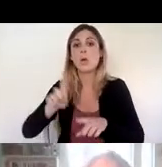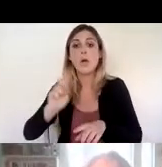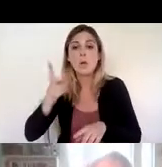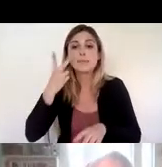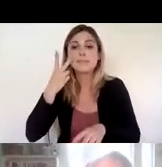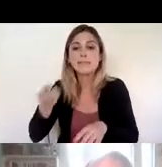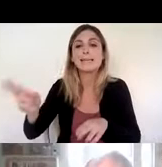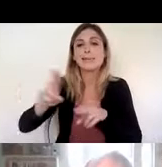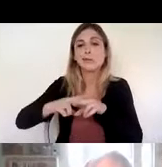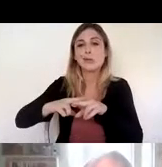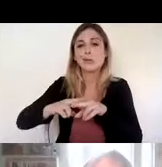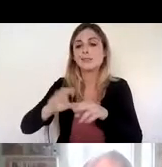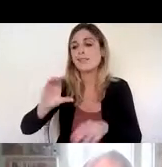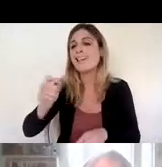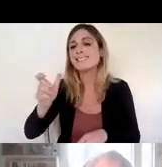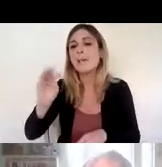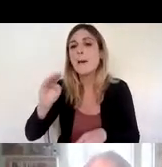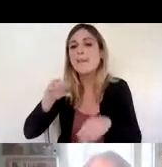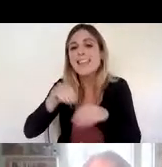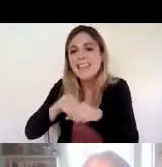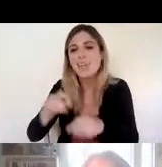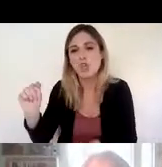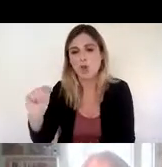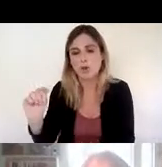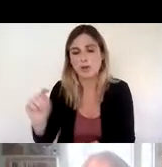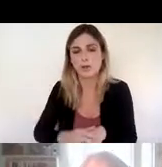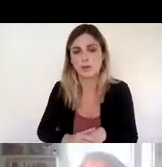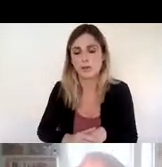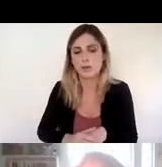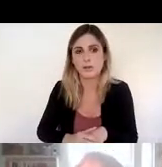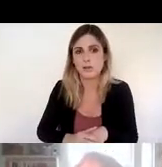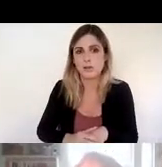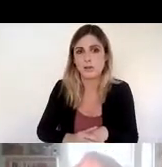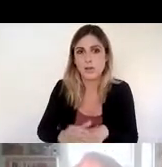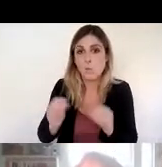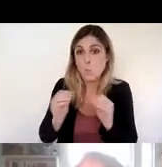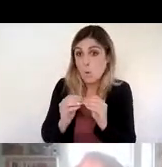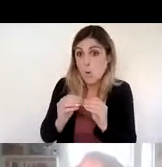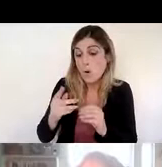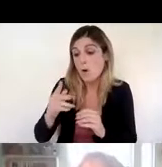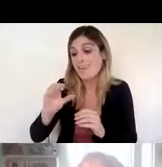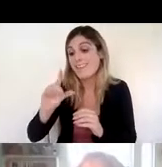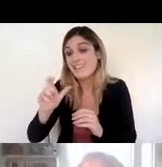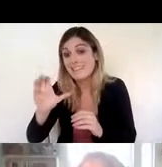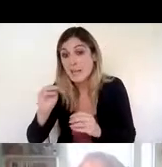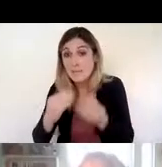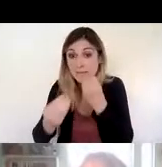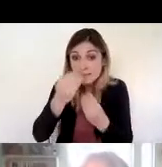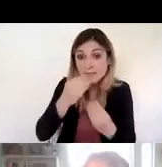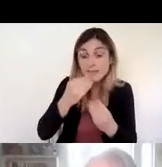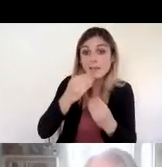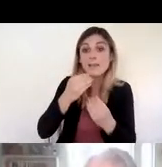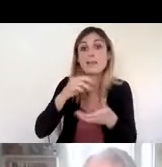It is not coming from the breakdown of bones. It's just coming from the fact that more calcium is coming into the body when people eat